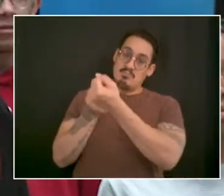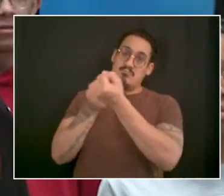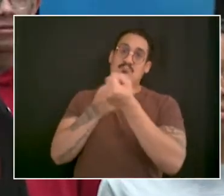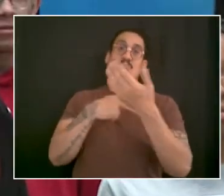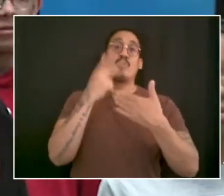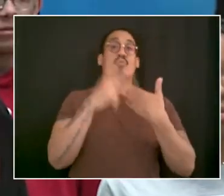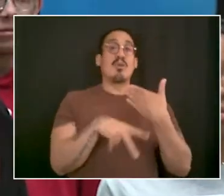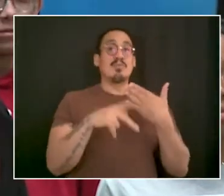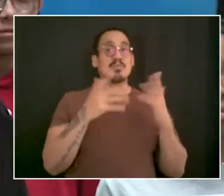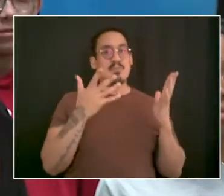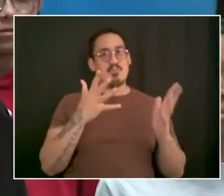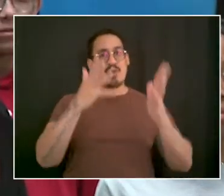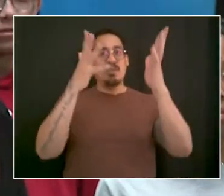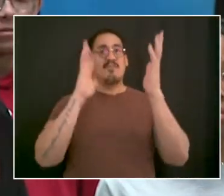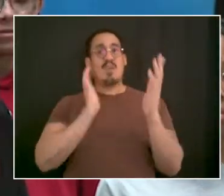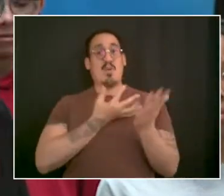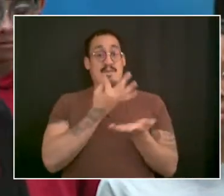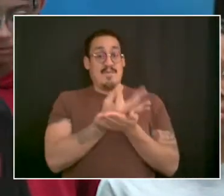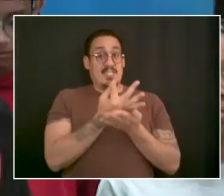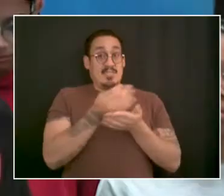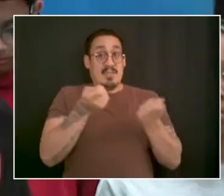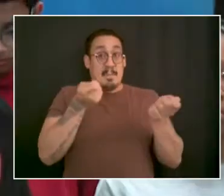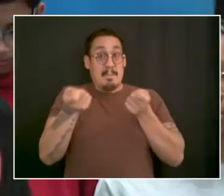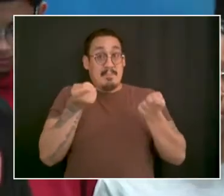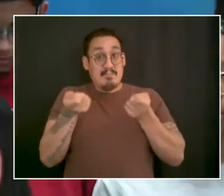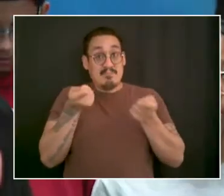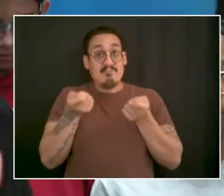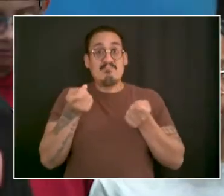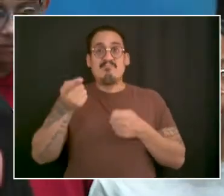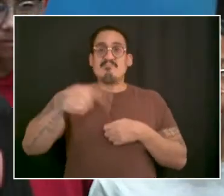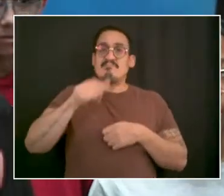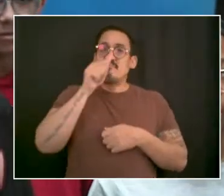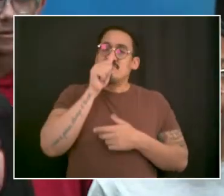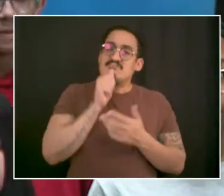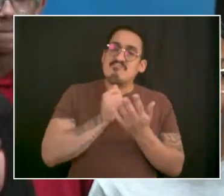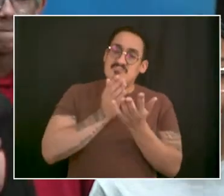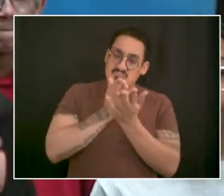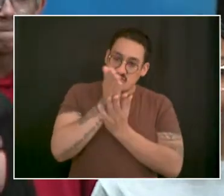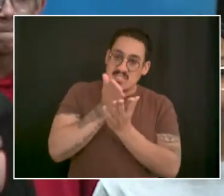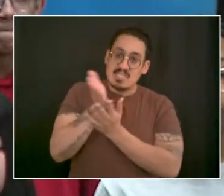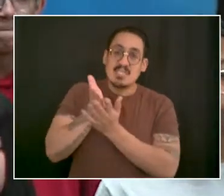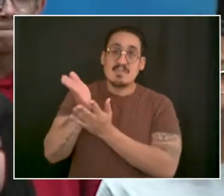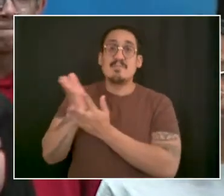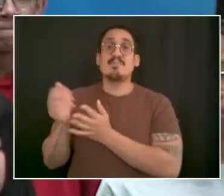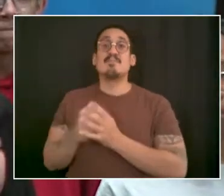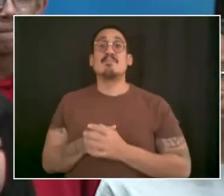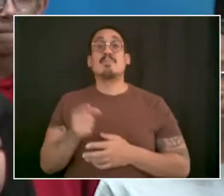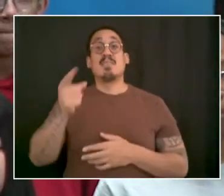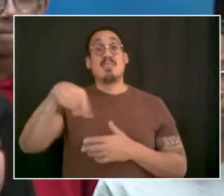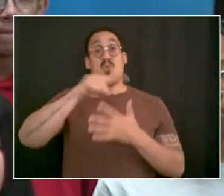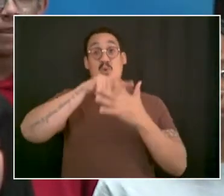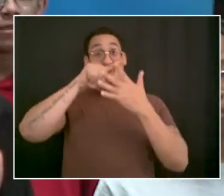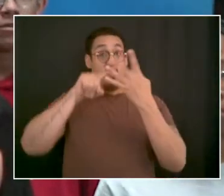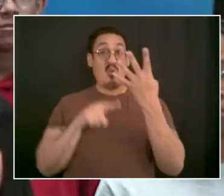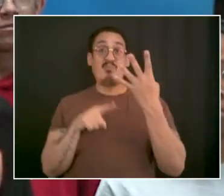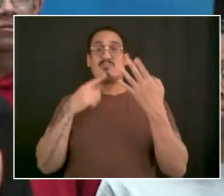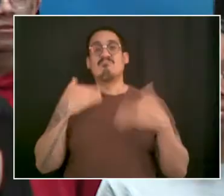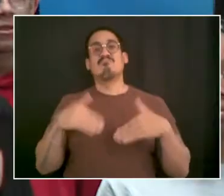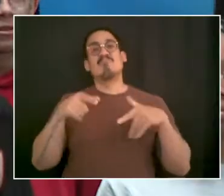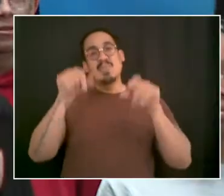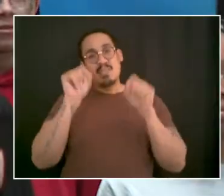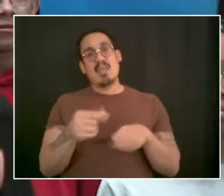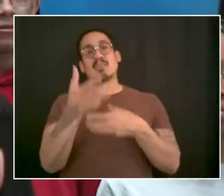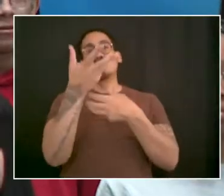management and resilience. They're saying you can trust New York City today and in the future. Now,